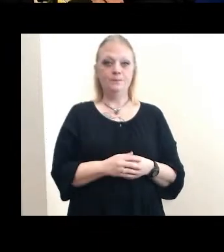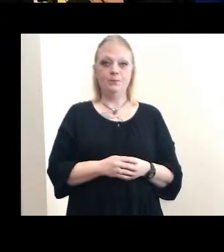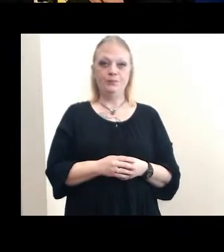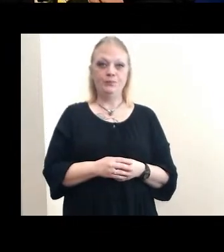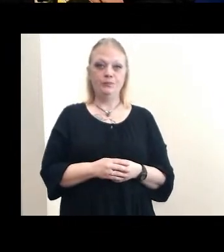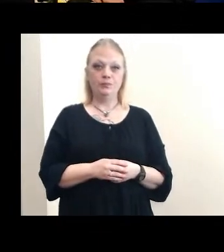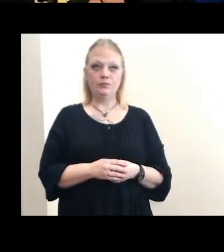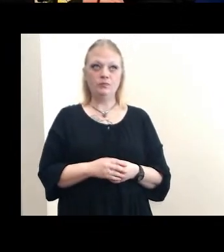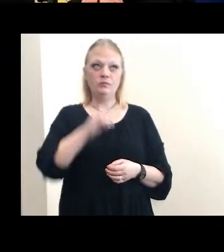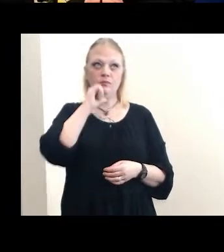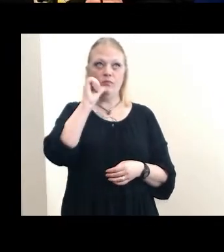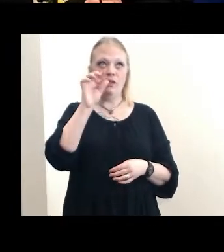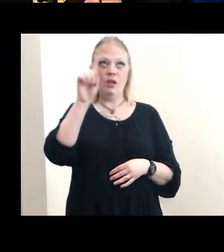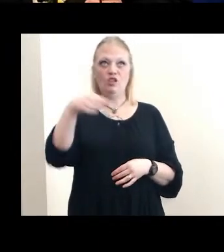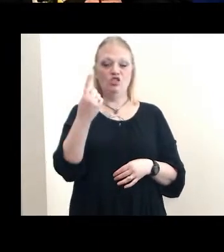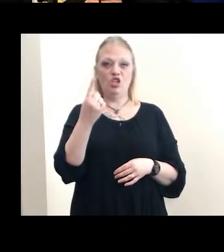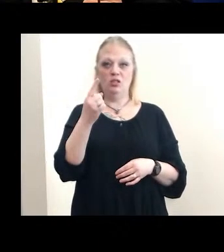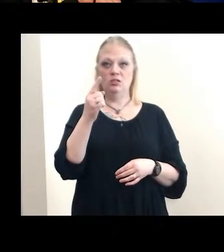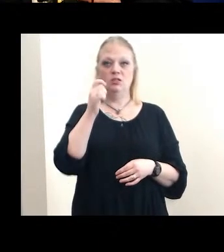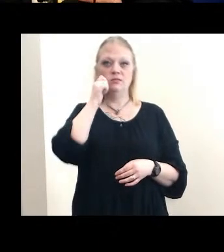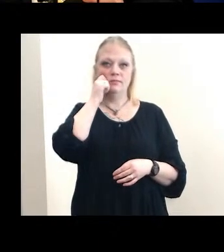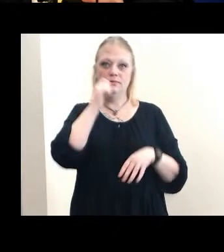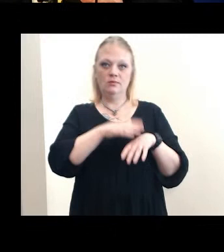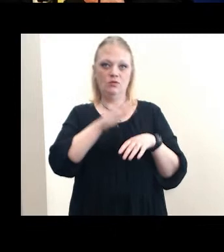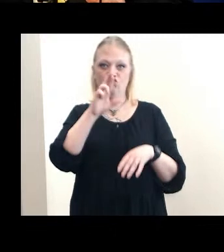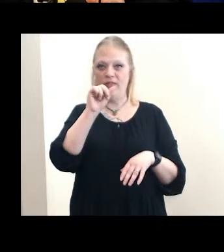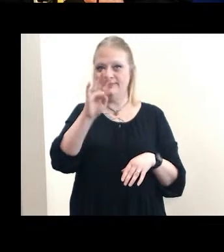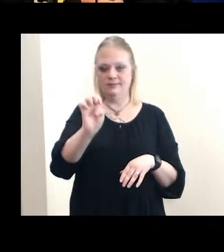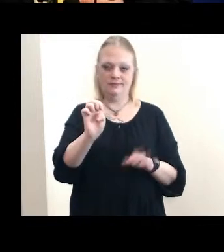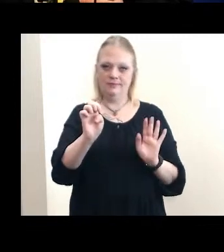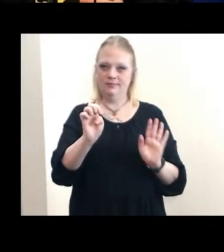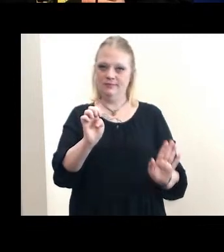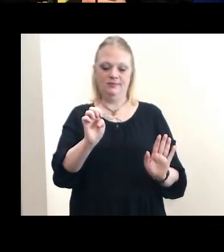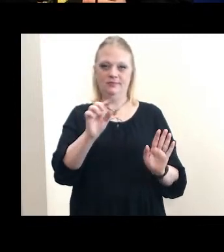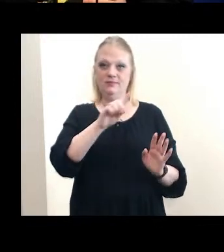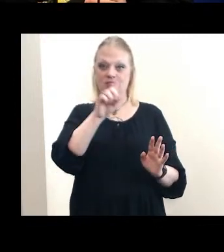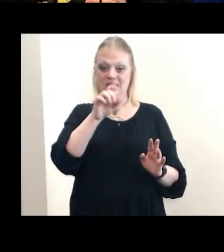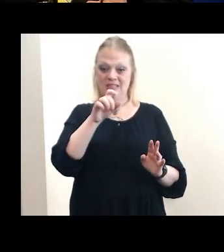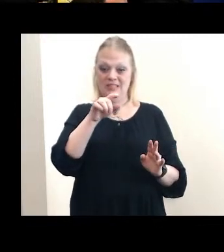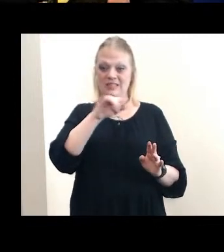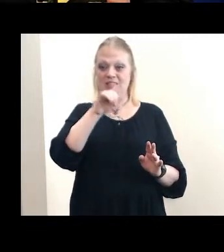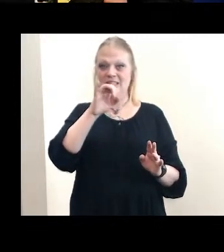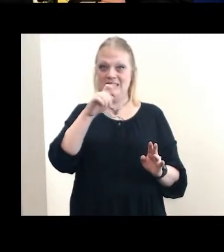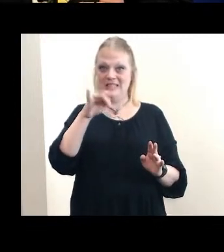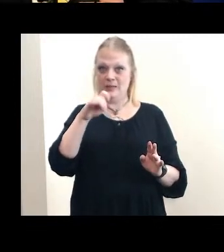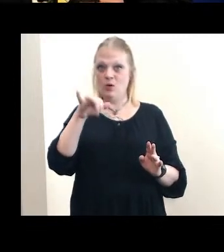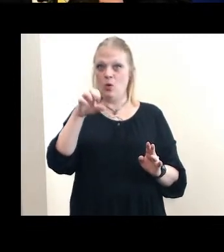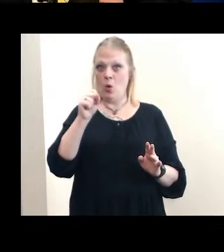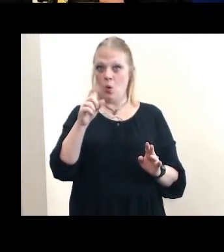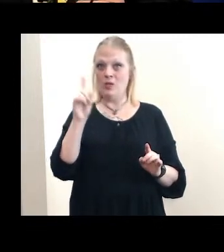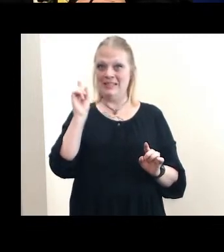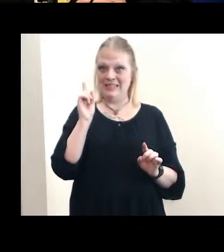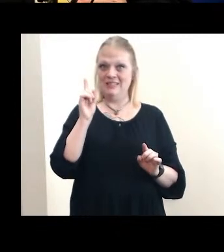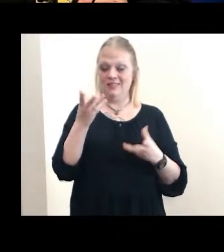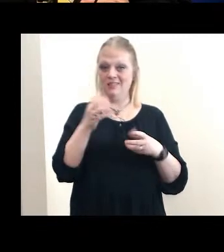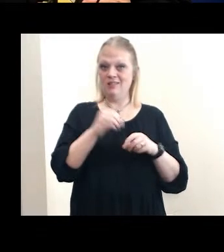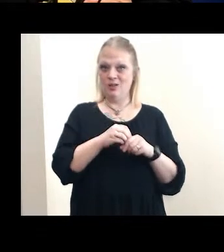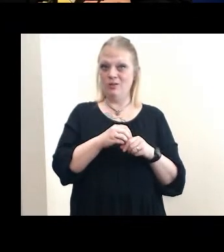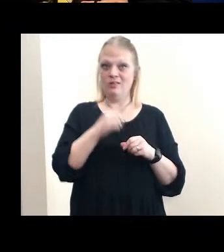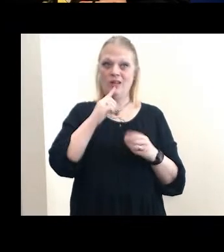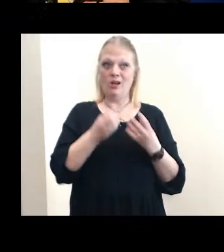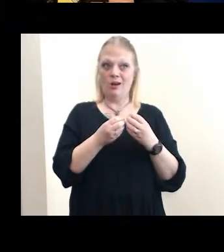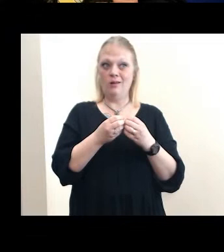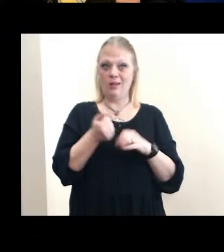not just a race-based thing. There are zip codes here which are predominantly white in the